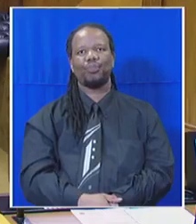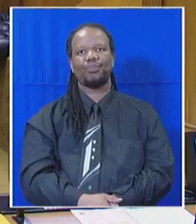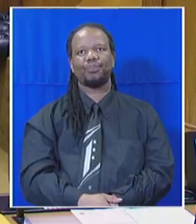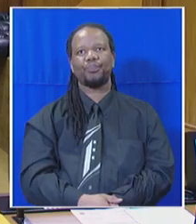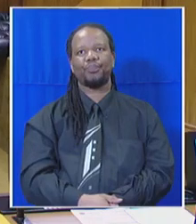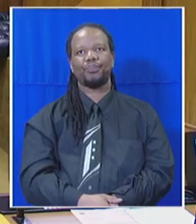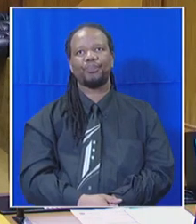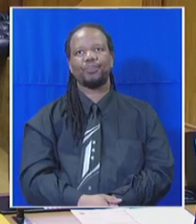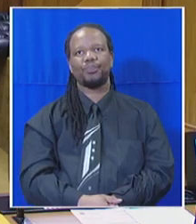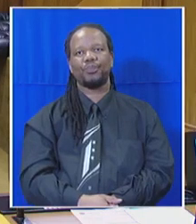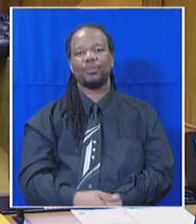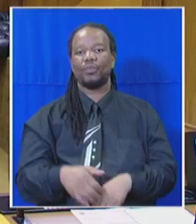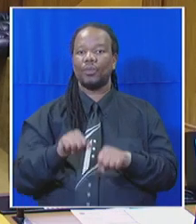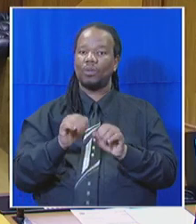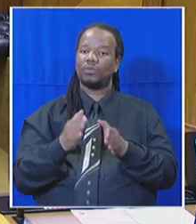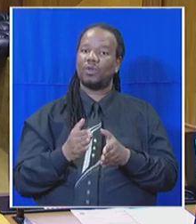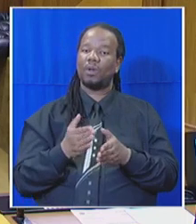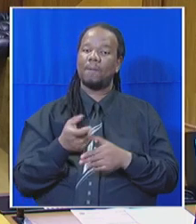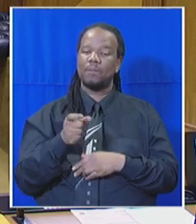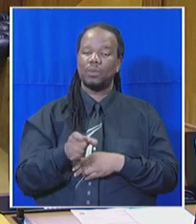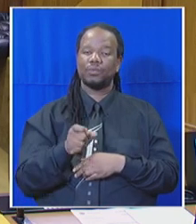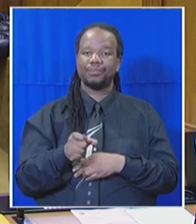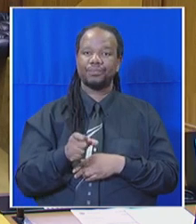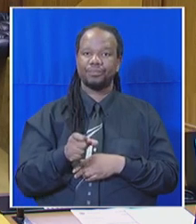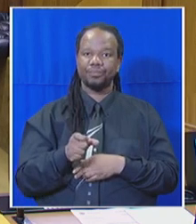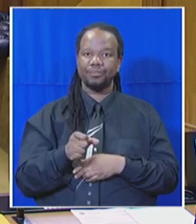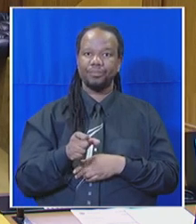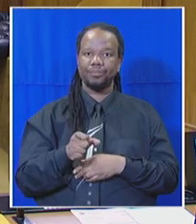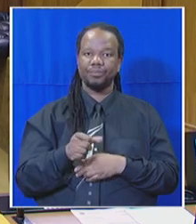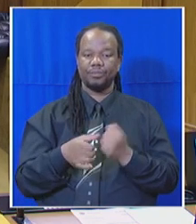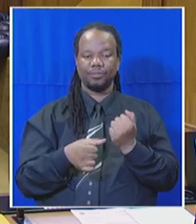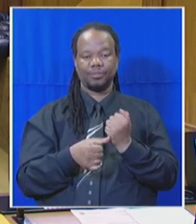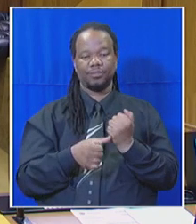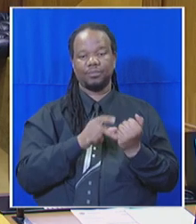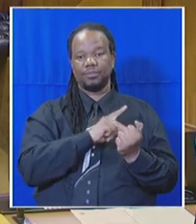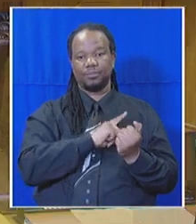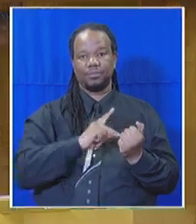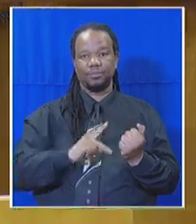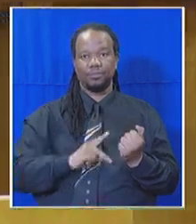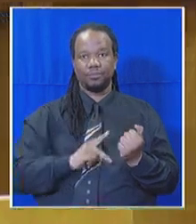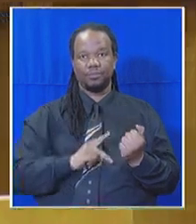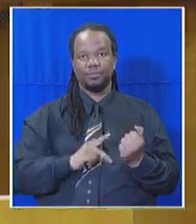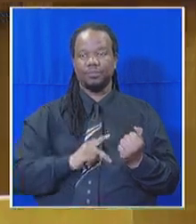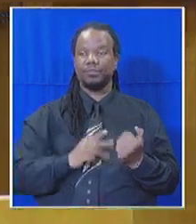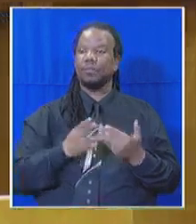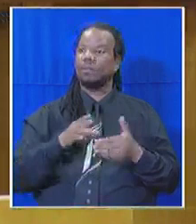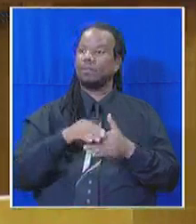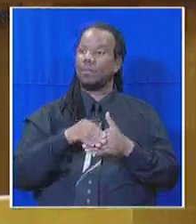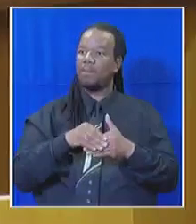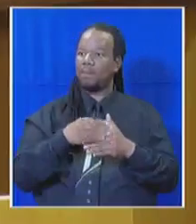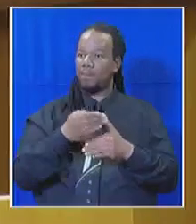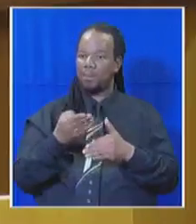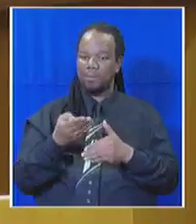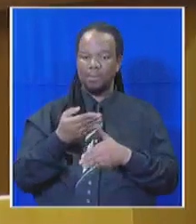Honourable House Chairperson, Honourable Deputy President and Honourable Members, the African